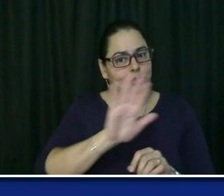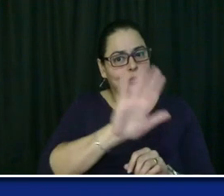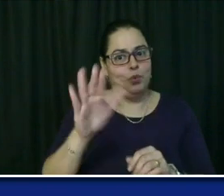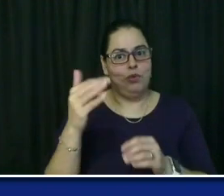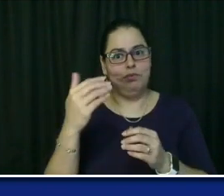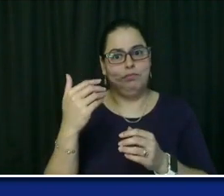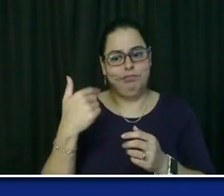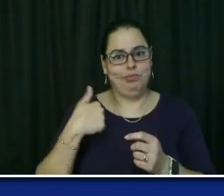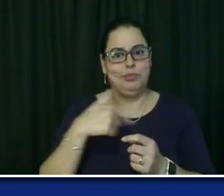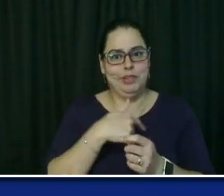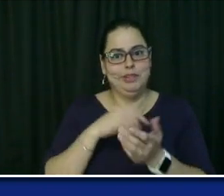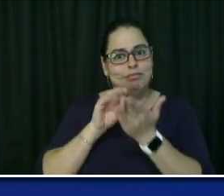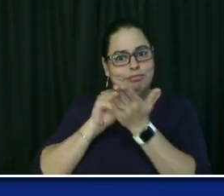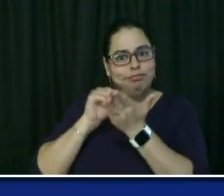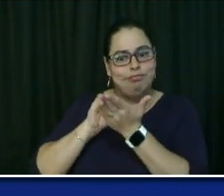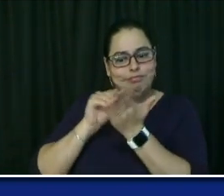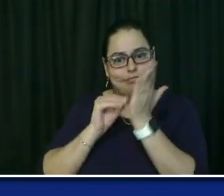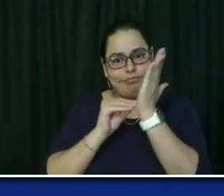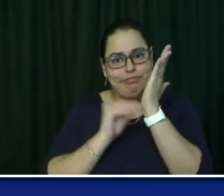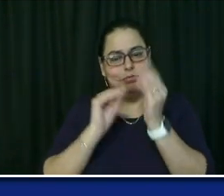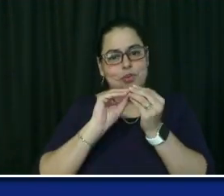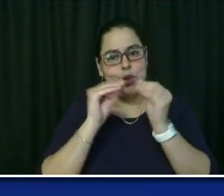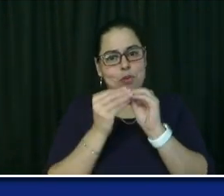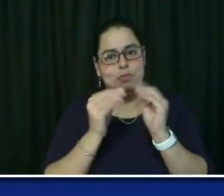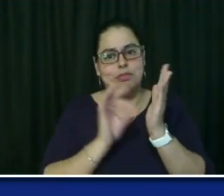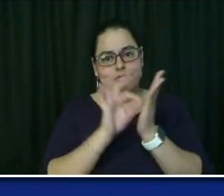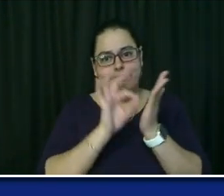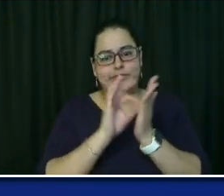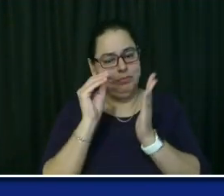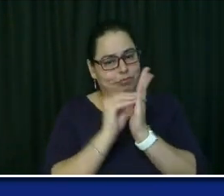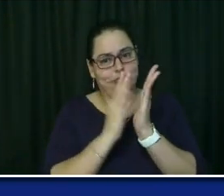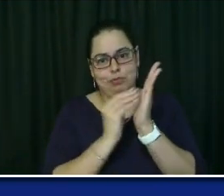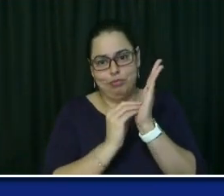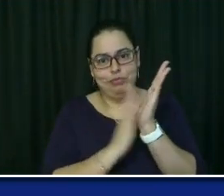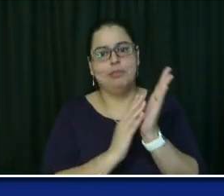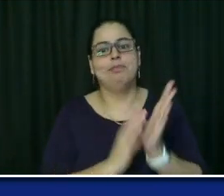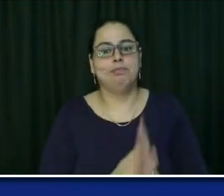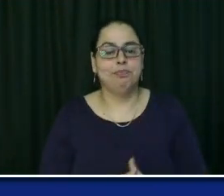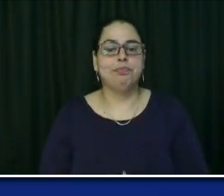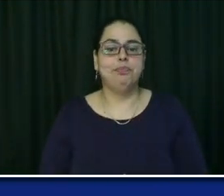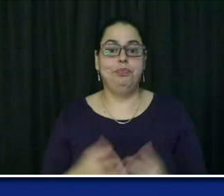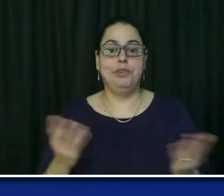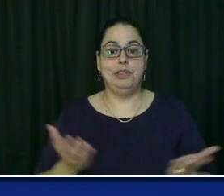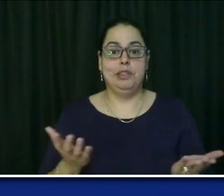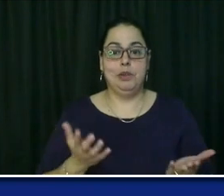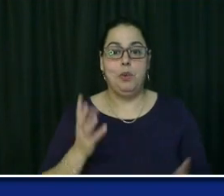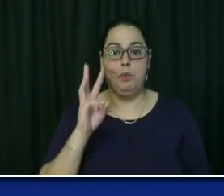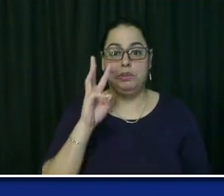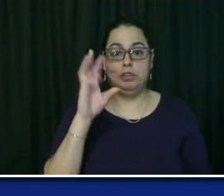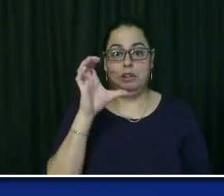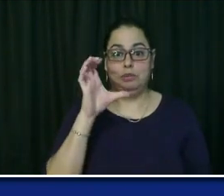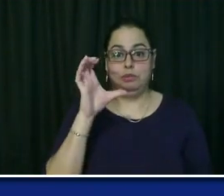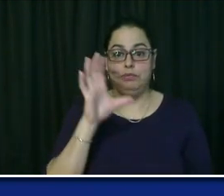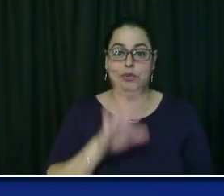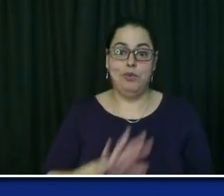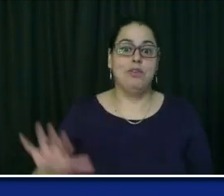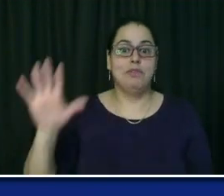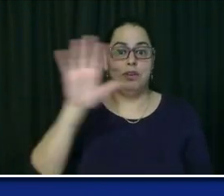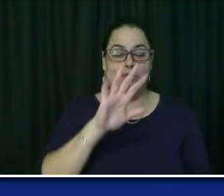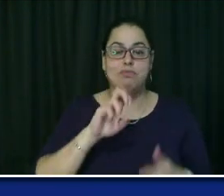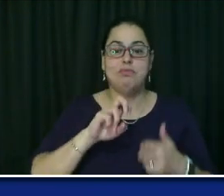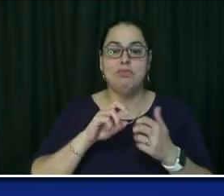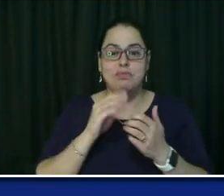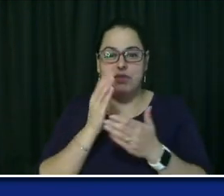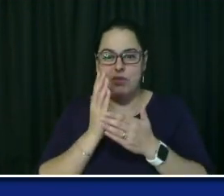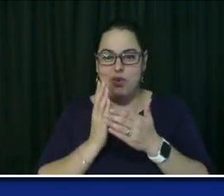45 trackable communities in Westchester County, slightly over 30 of them have exceeded their 2010 numbers, and that's very